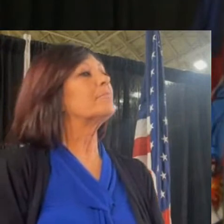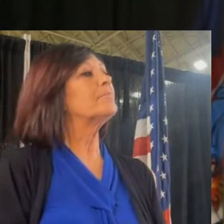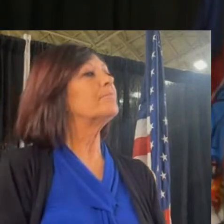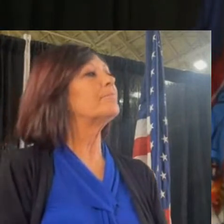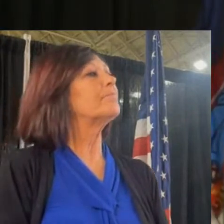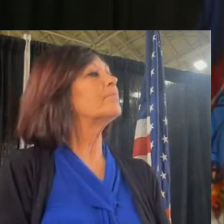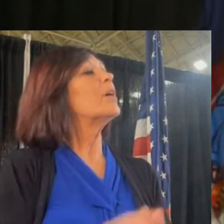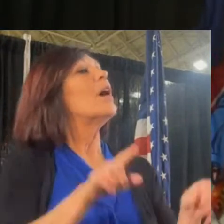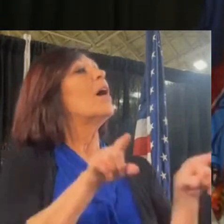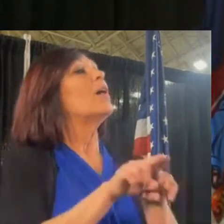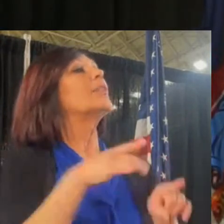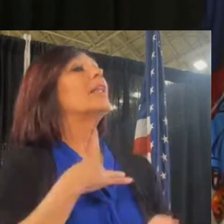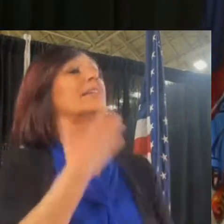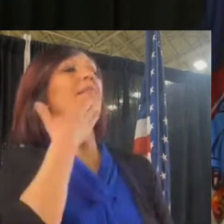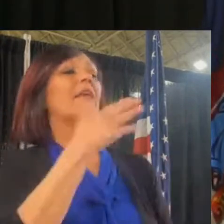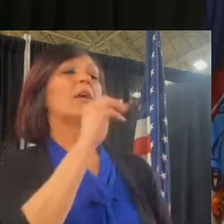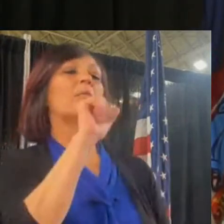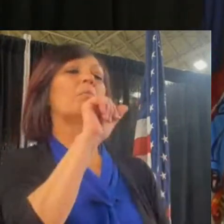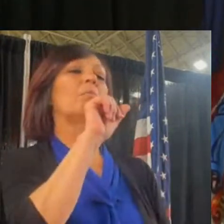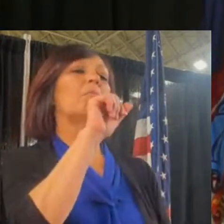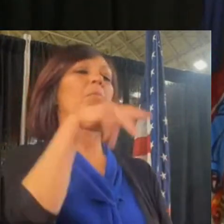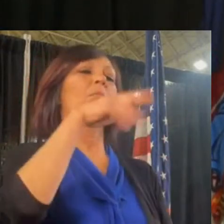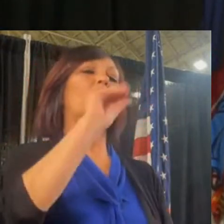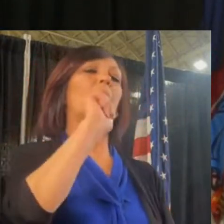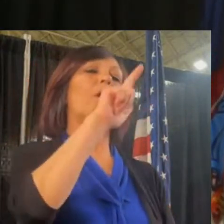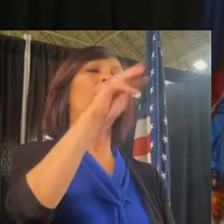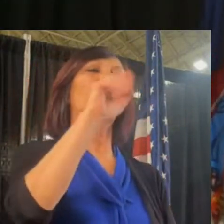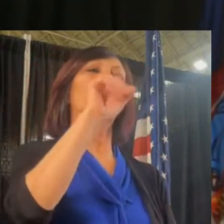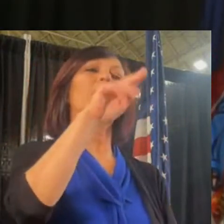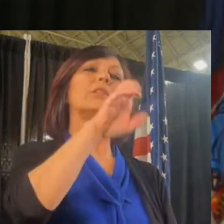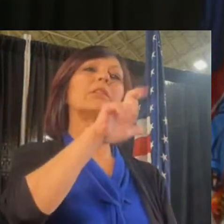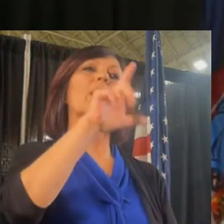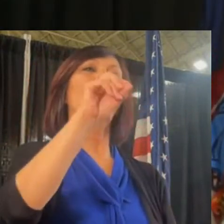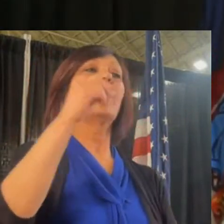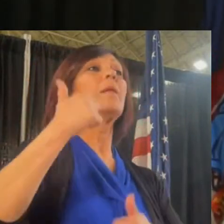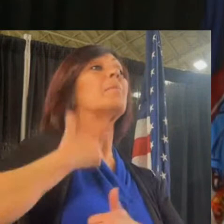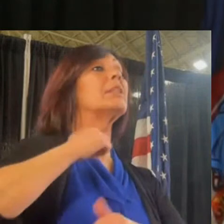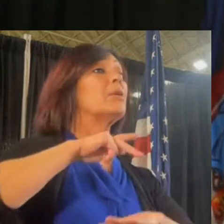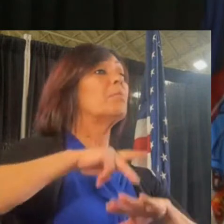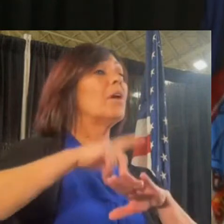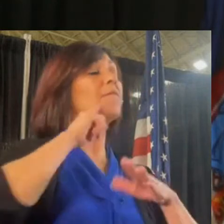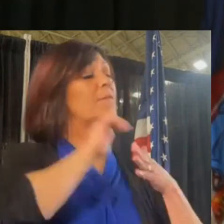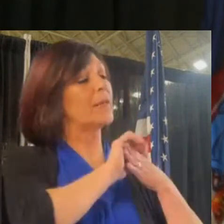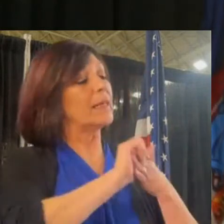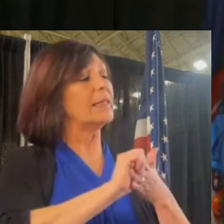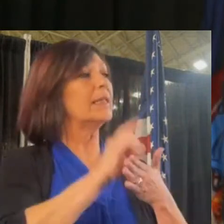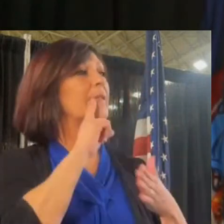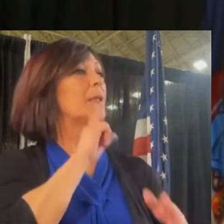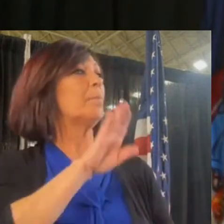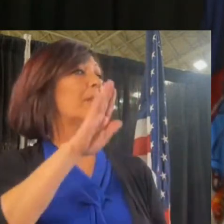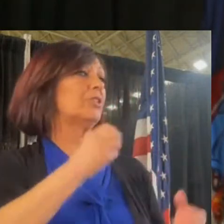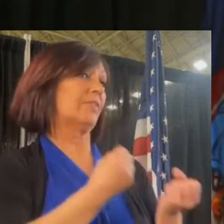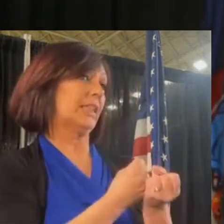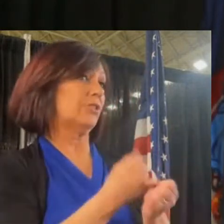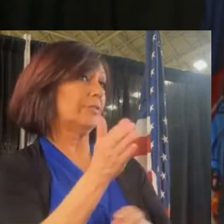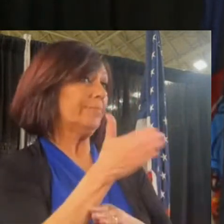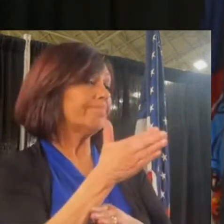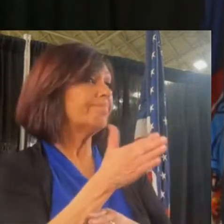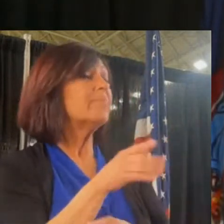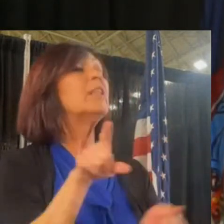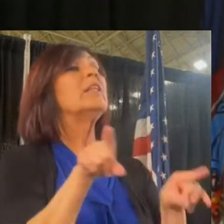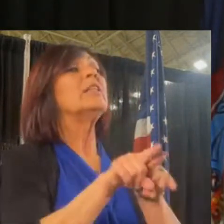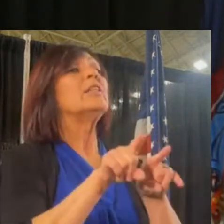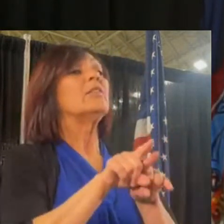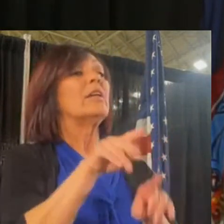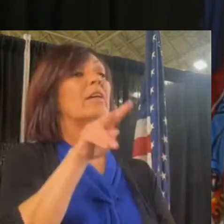I would also like to thank Paul Marzello of the Buffalo and Erie County Naval and Military Park for leading us in the Pledge of Allegiance, as well as